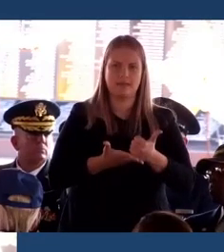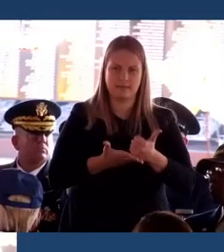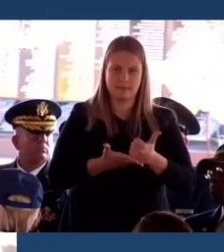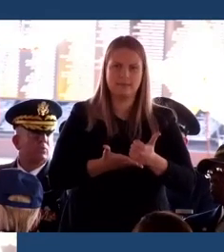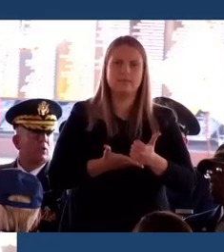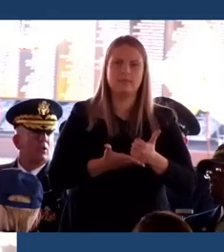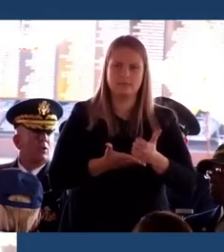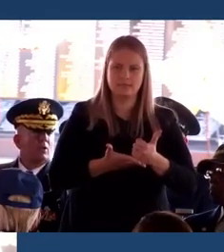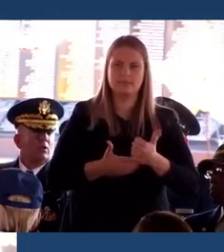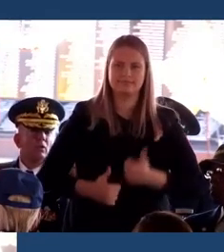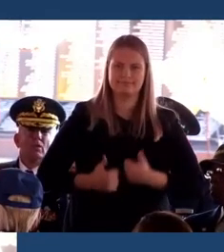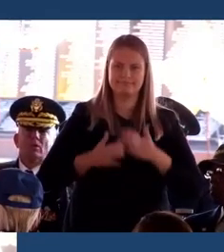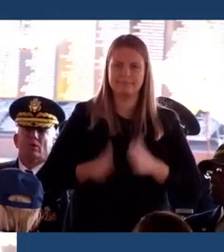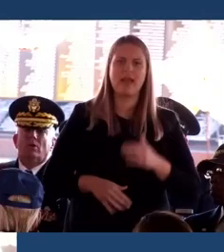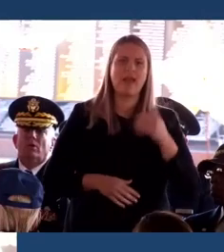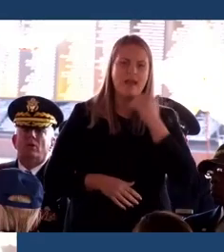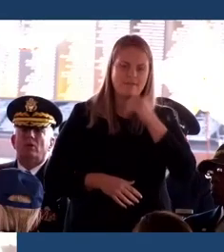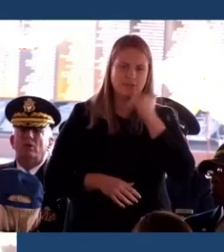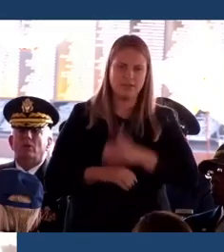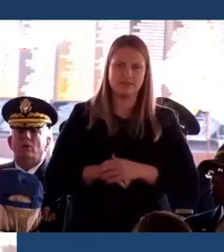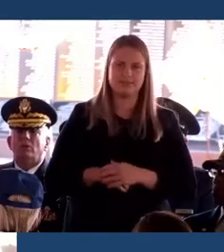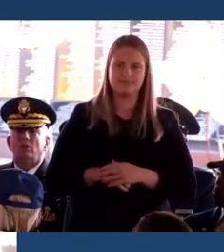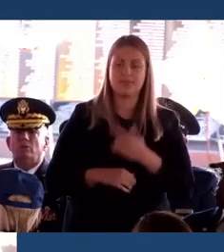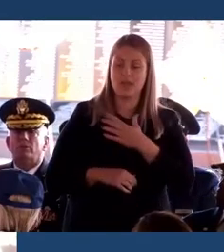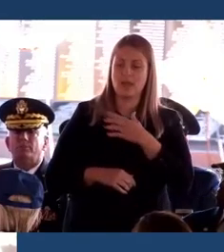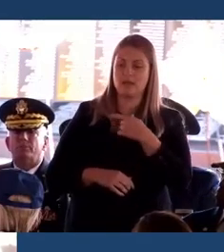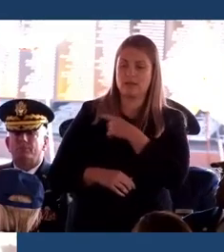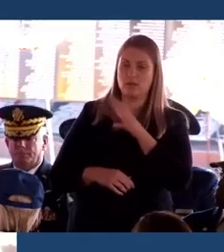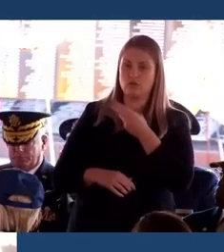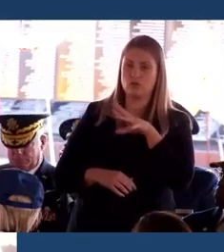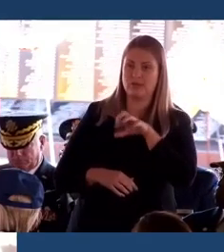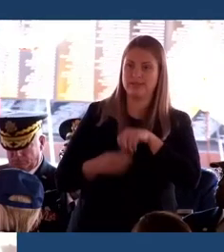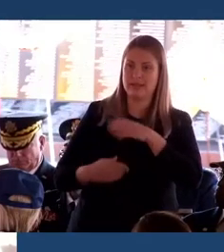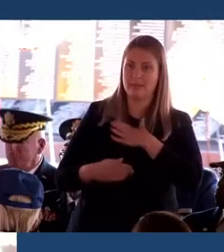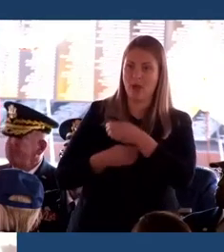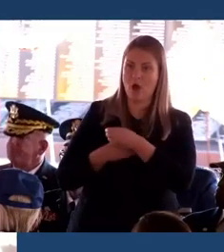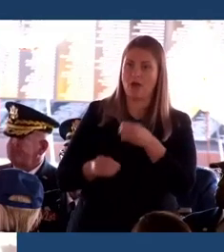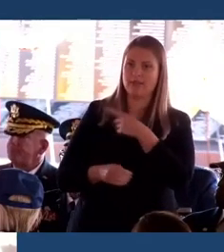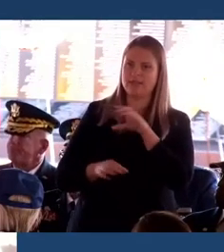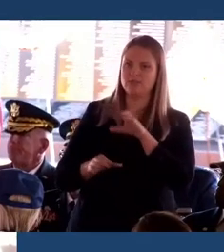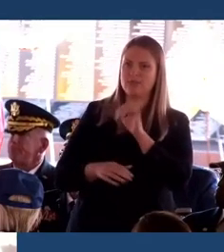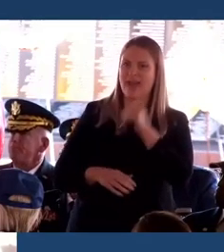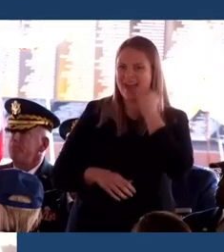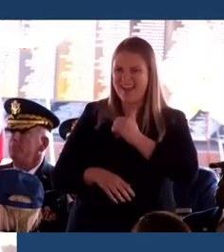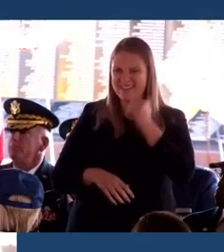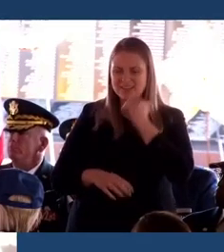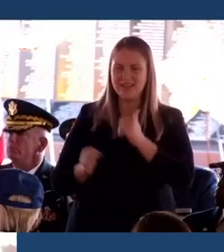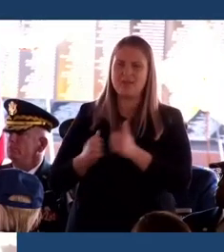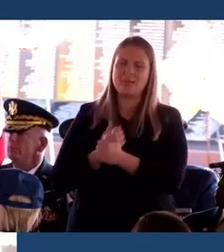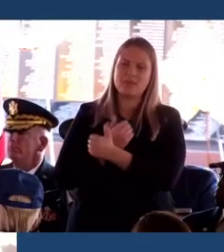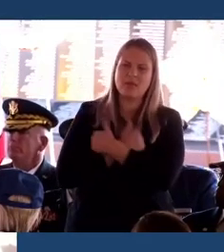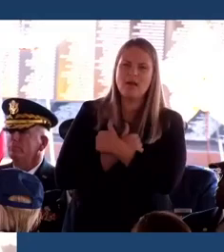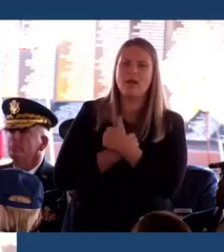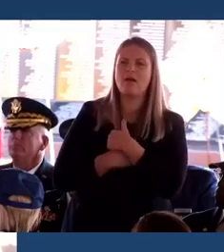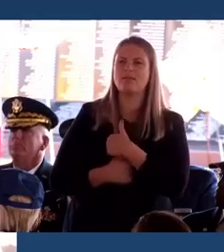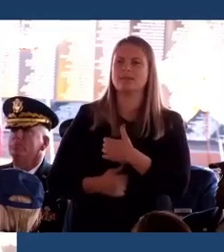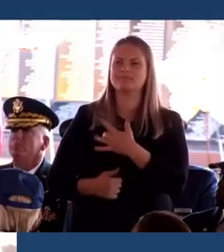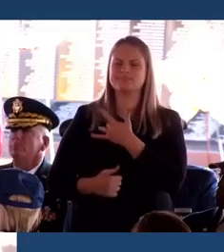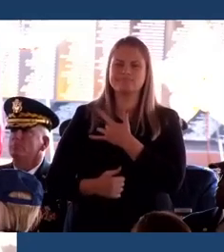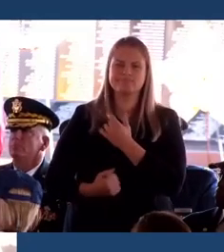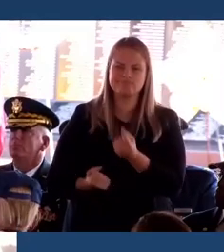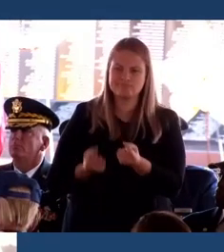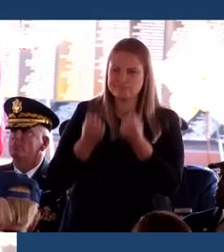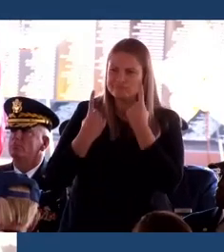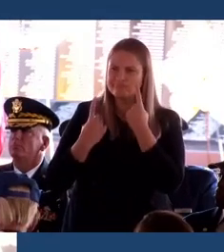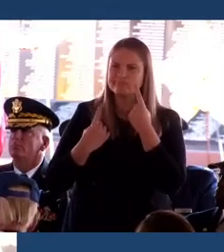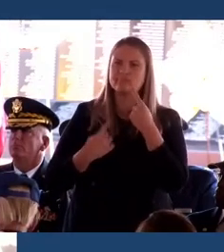day. Krista Wheat in my office is the person who gets to do that every single day with love and compassion, who has a mother